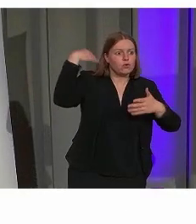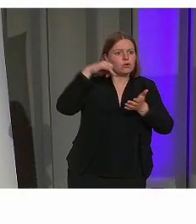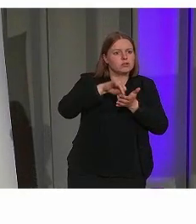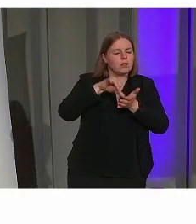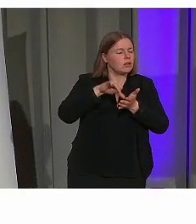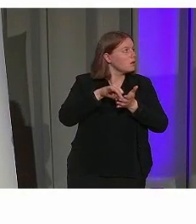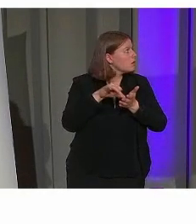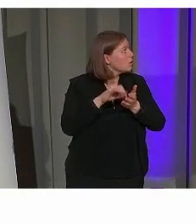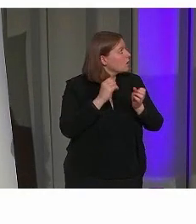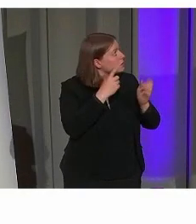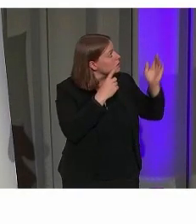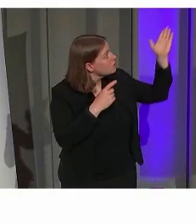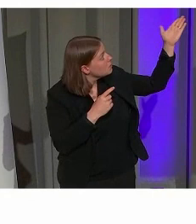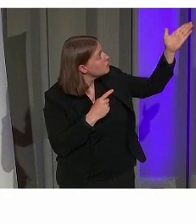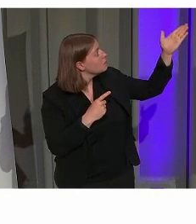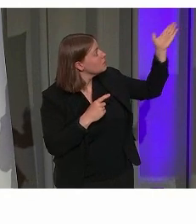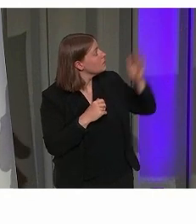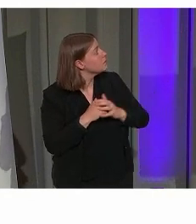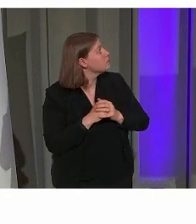gates.